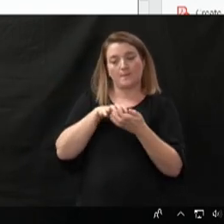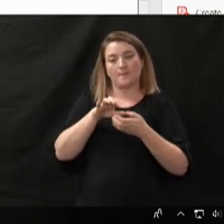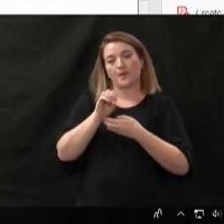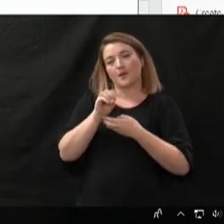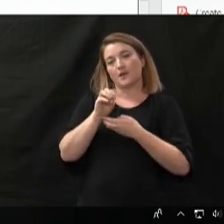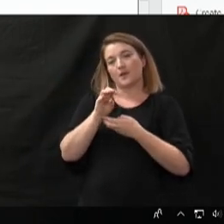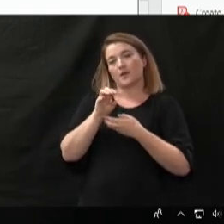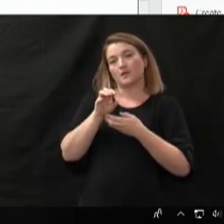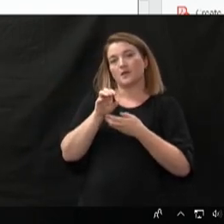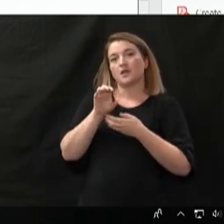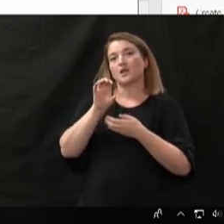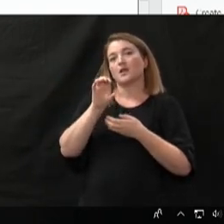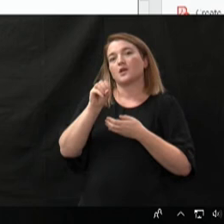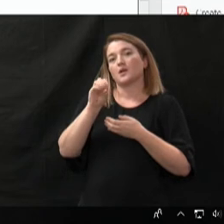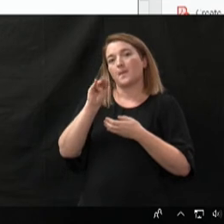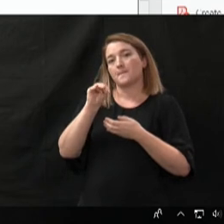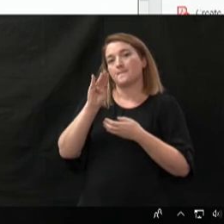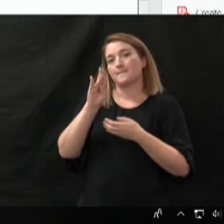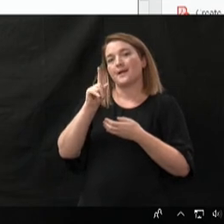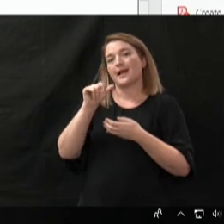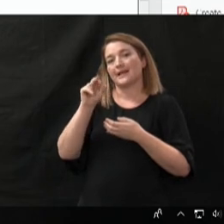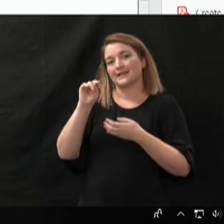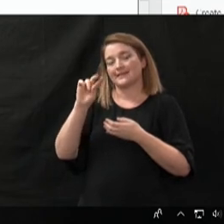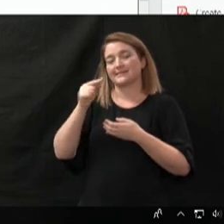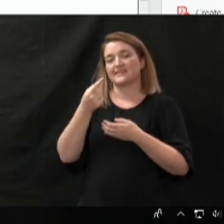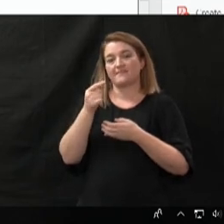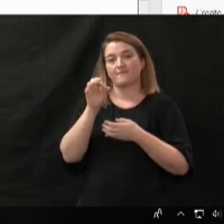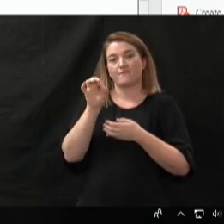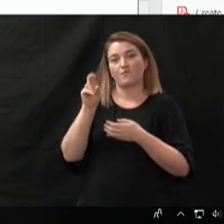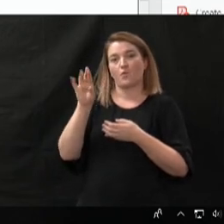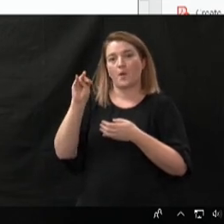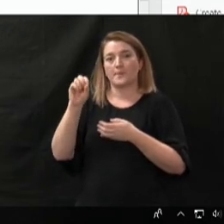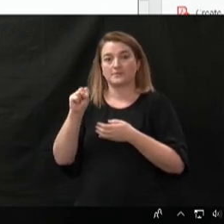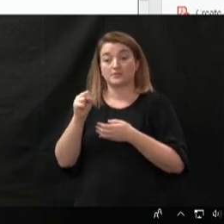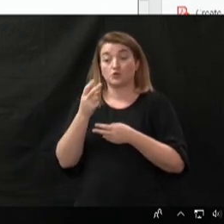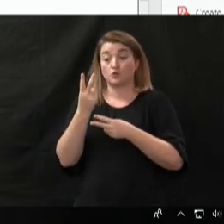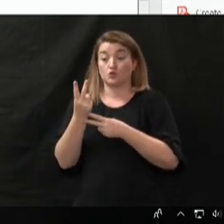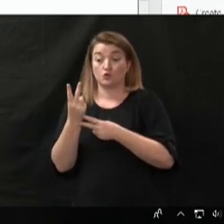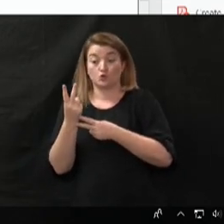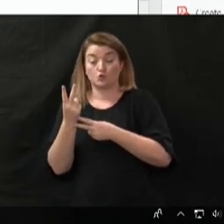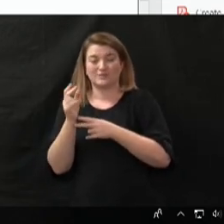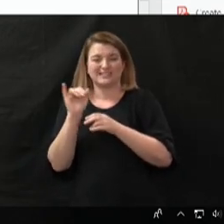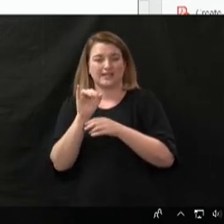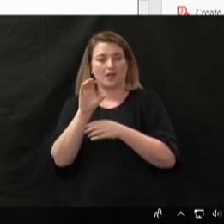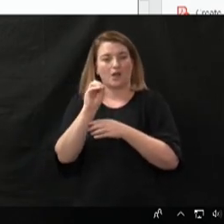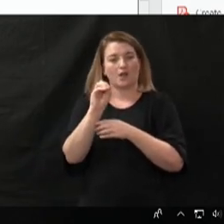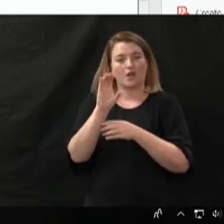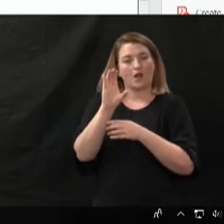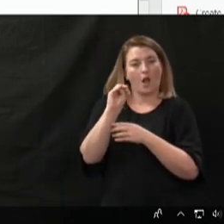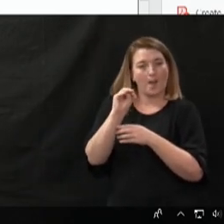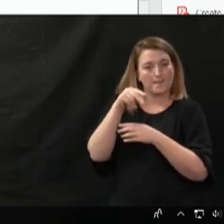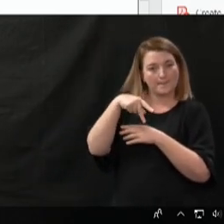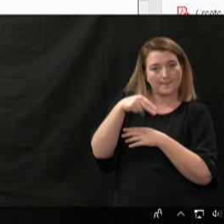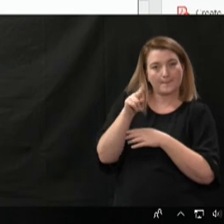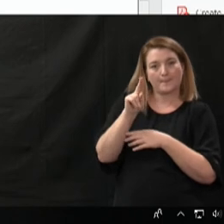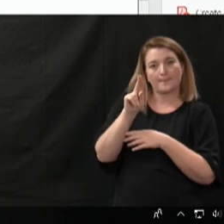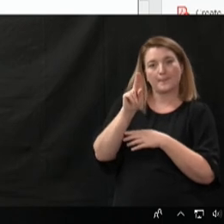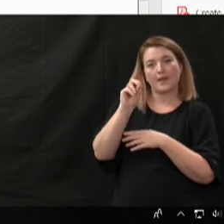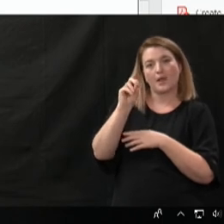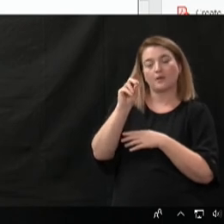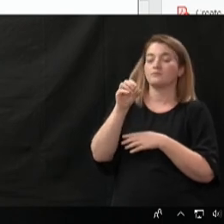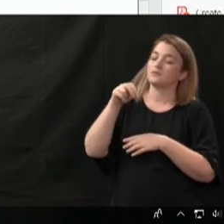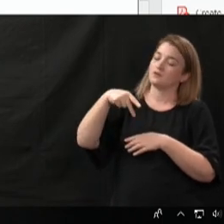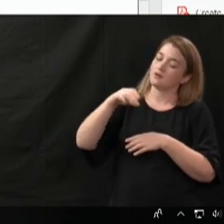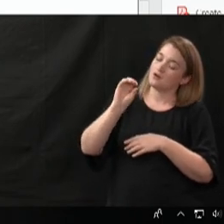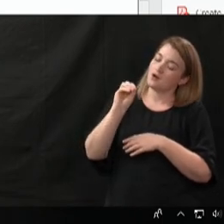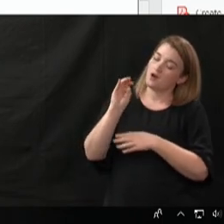almost like a compound word. You take two combining forms and put them together, and both of them can carry the